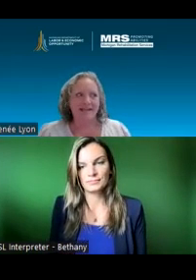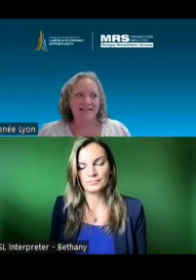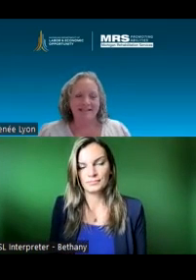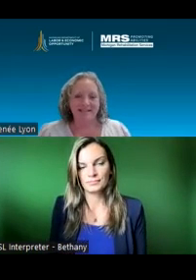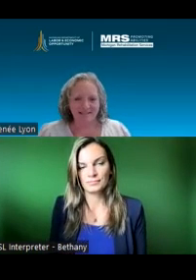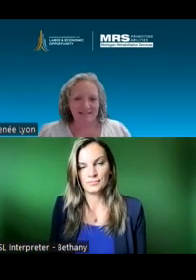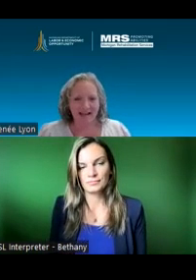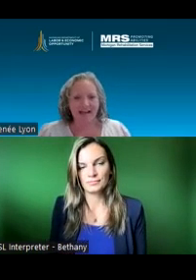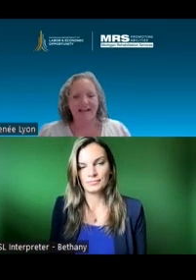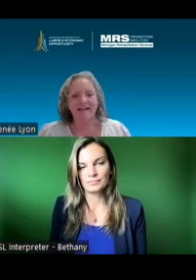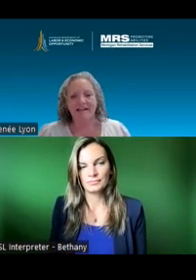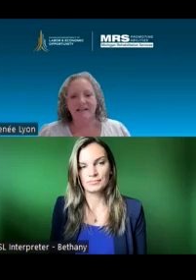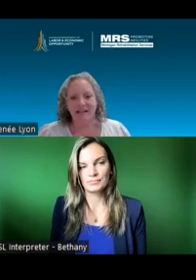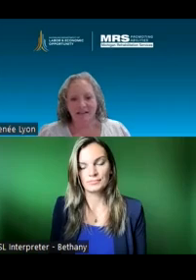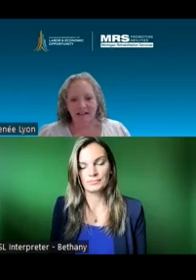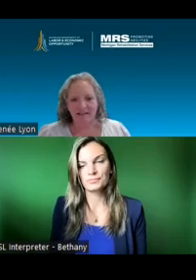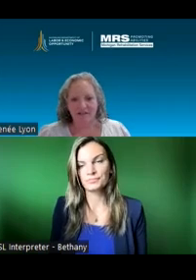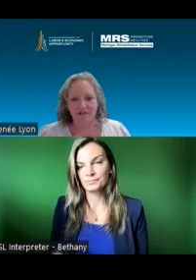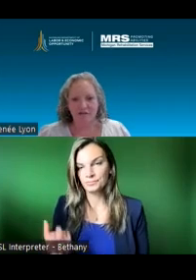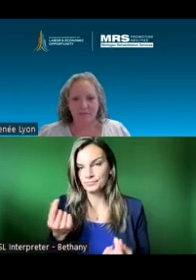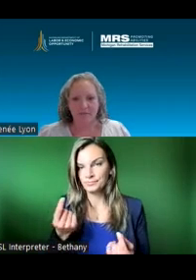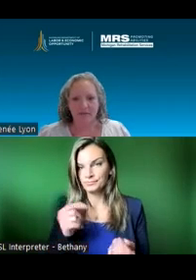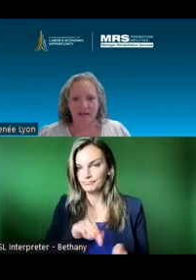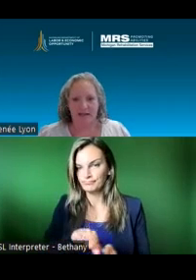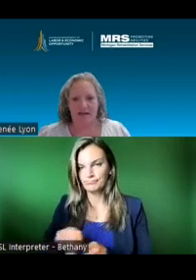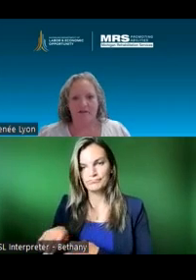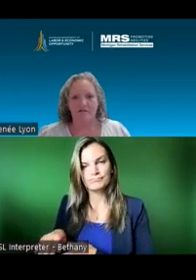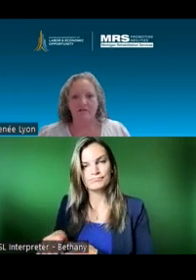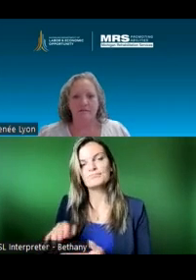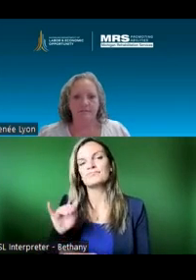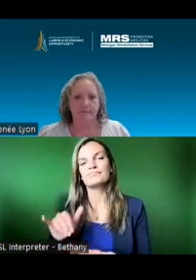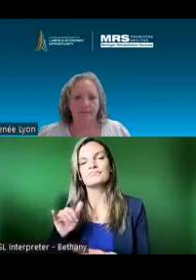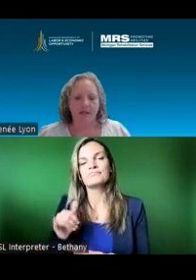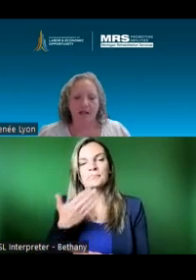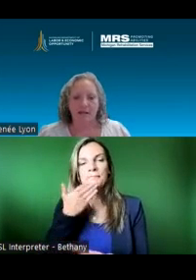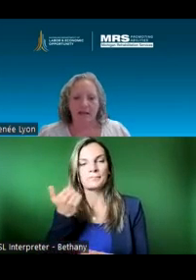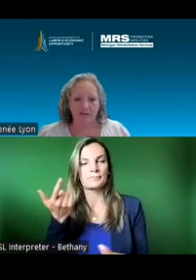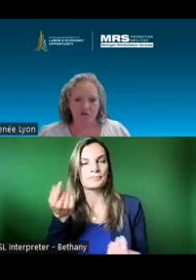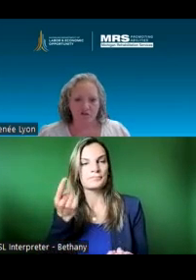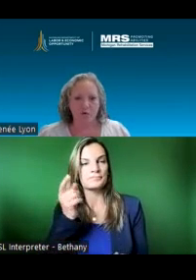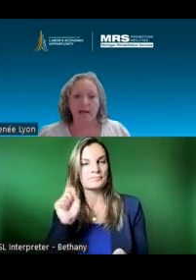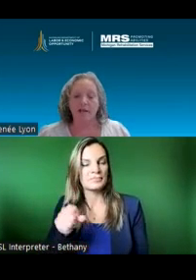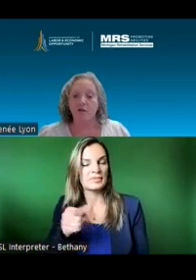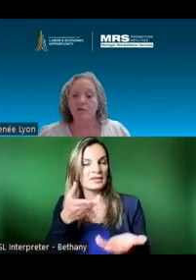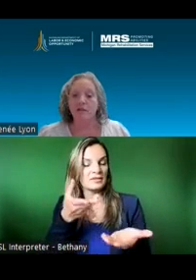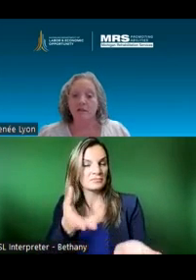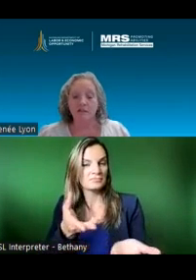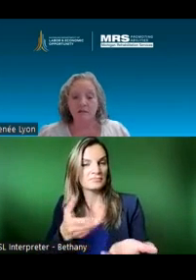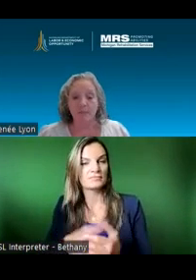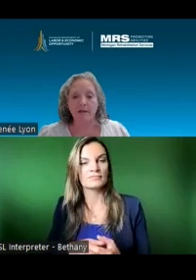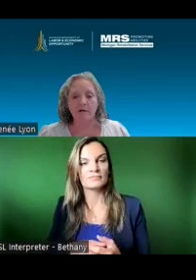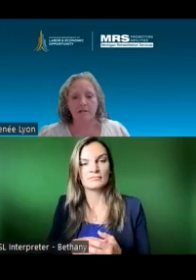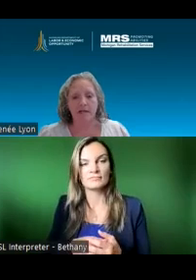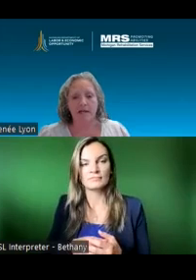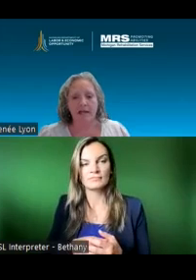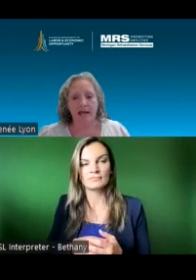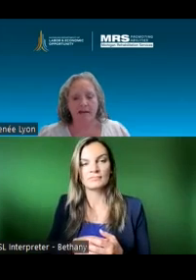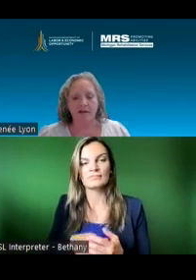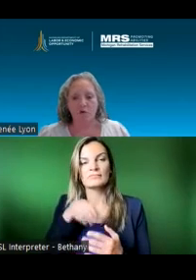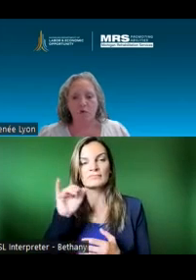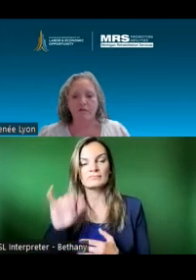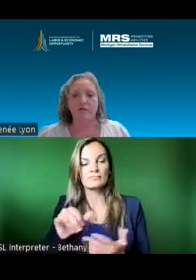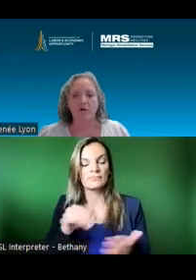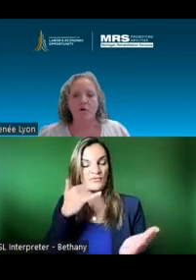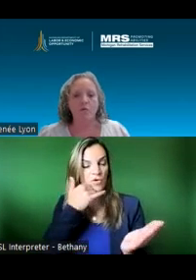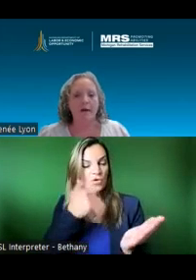So instead, let's do something else. Let's try using the speaker setting